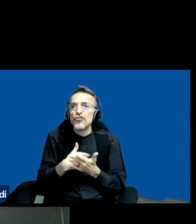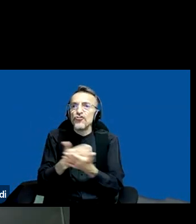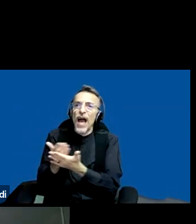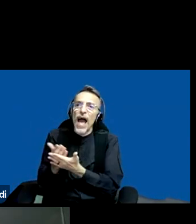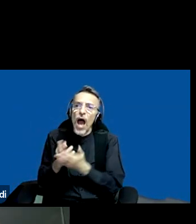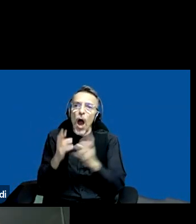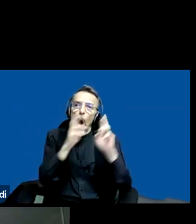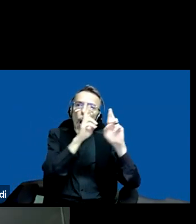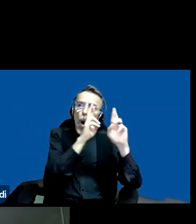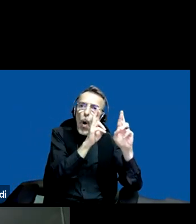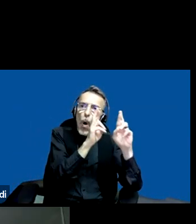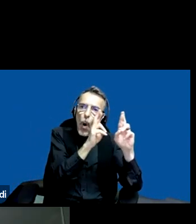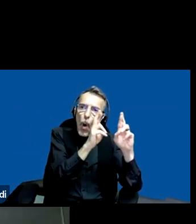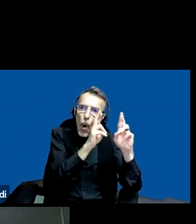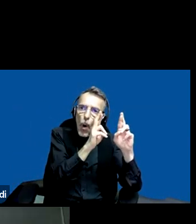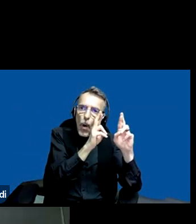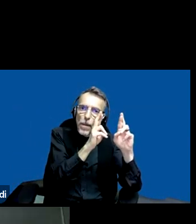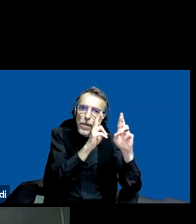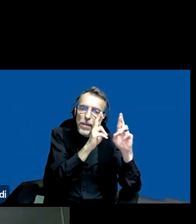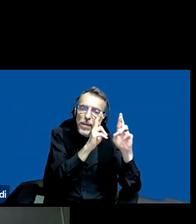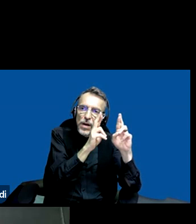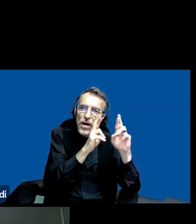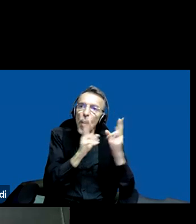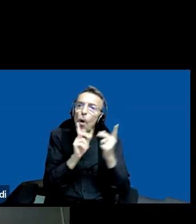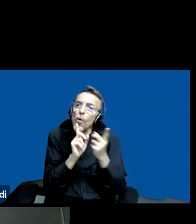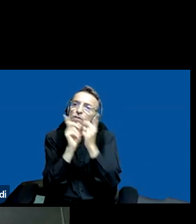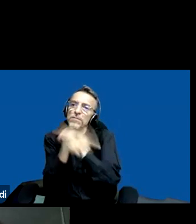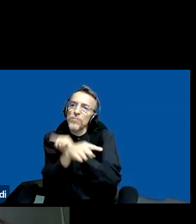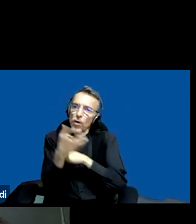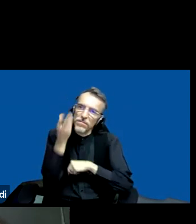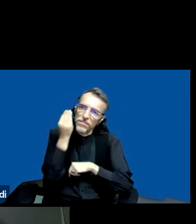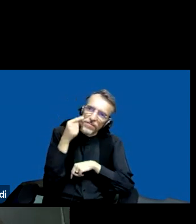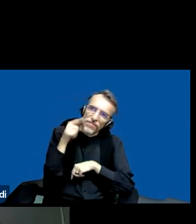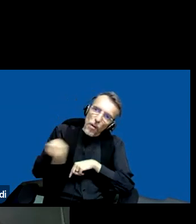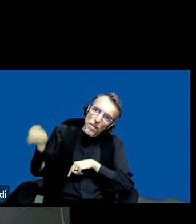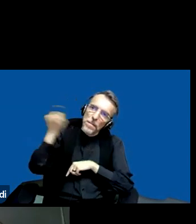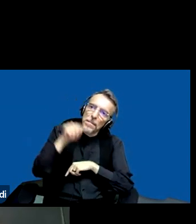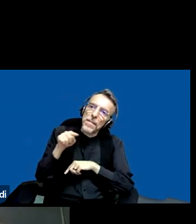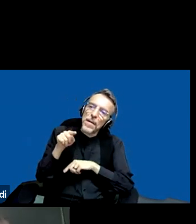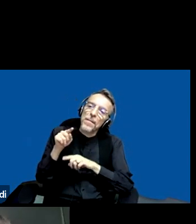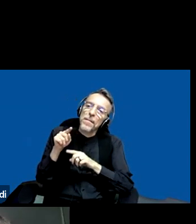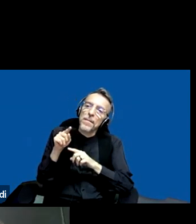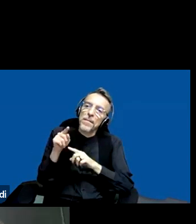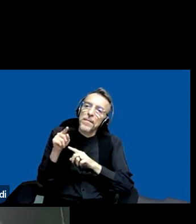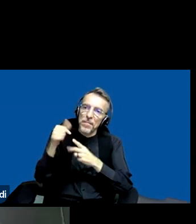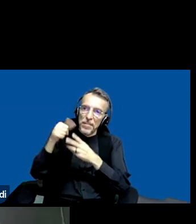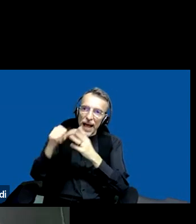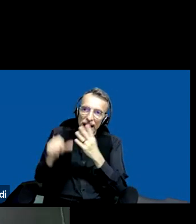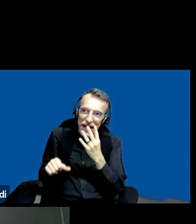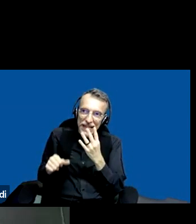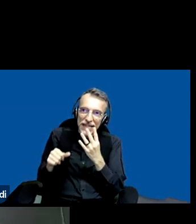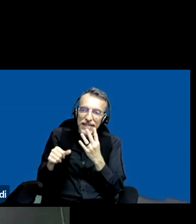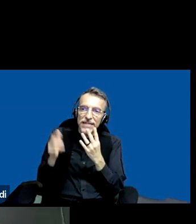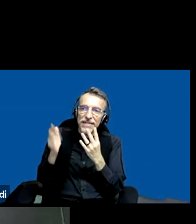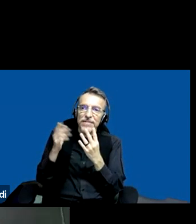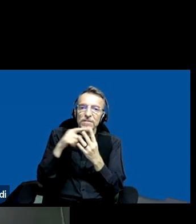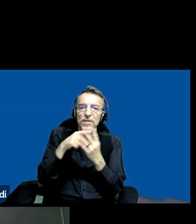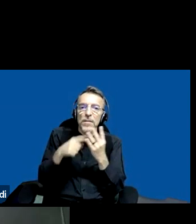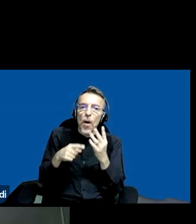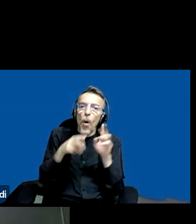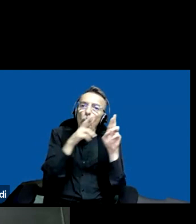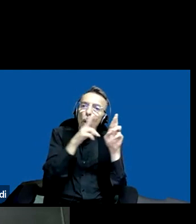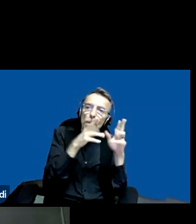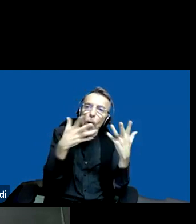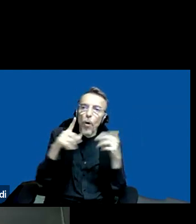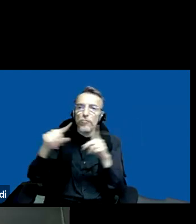hope. I mean, either perhaps a response to what you've heard from the other panelists, but in particular, a hope or a challenge for